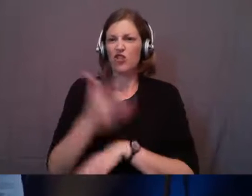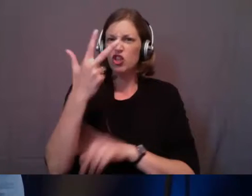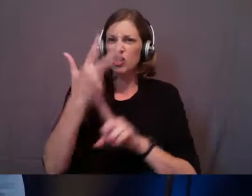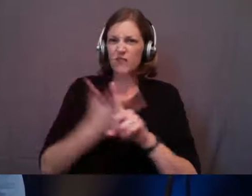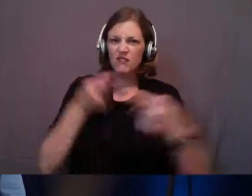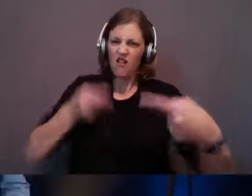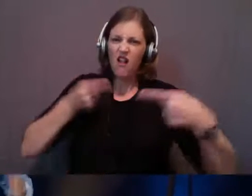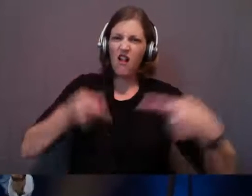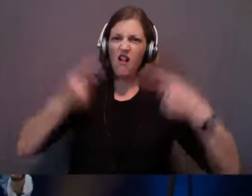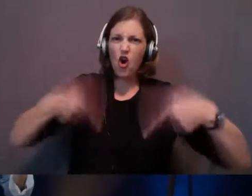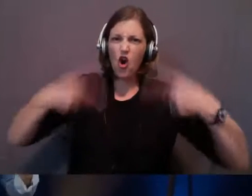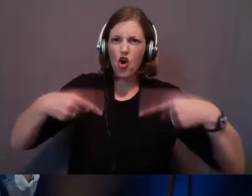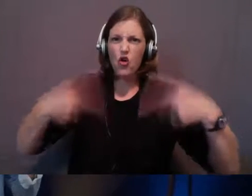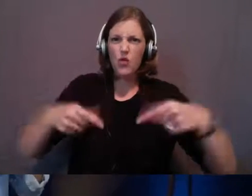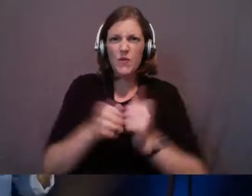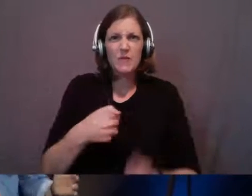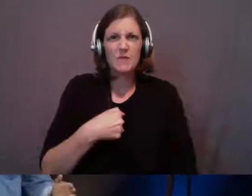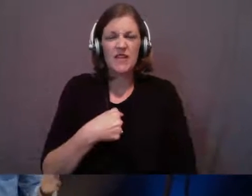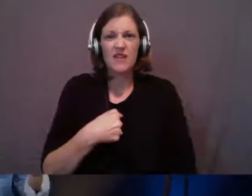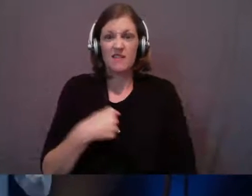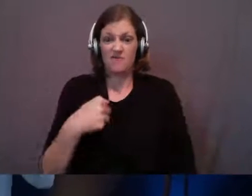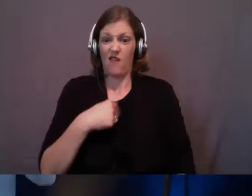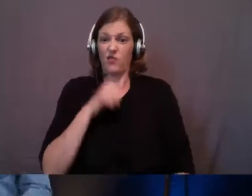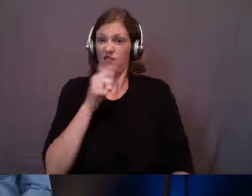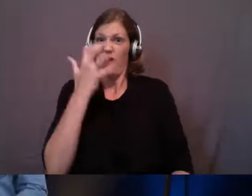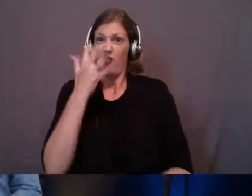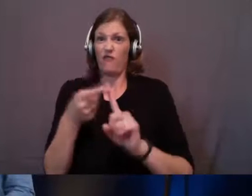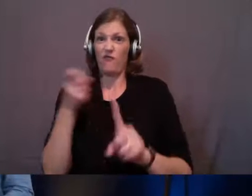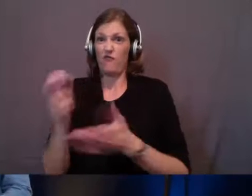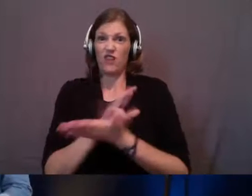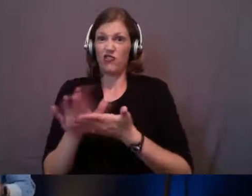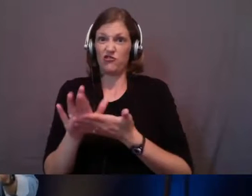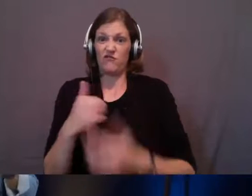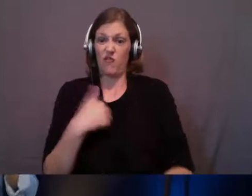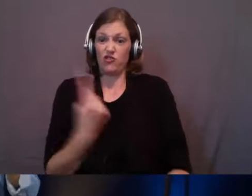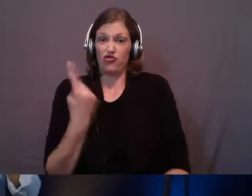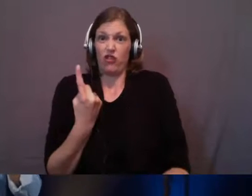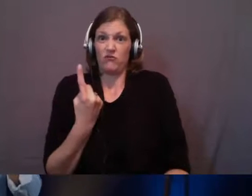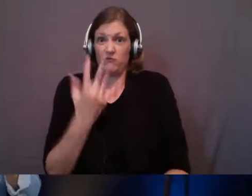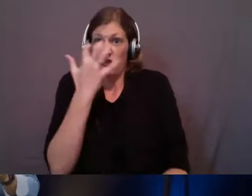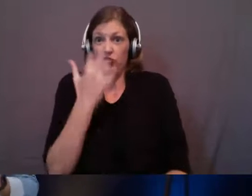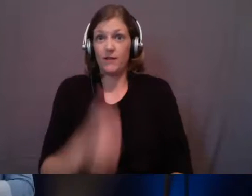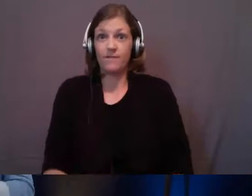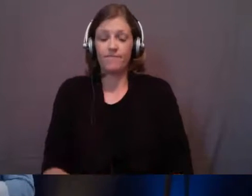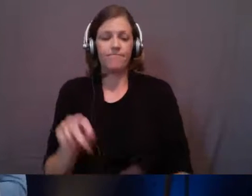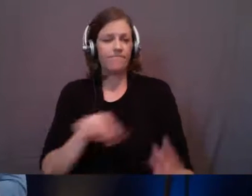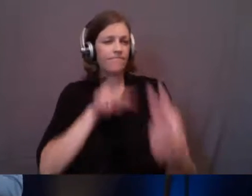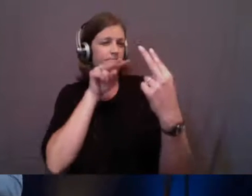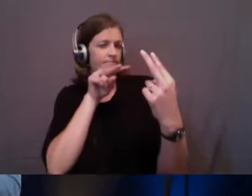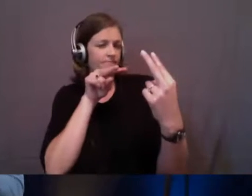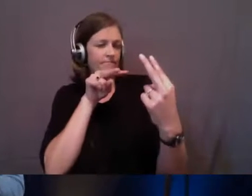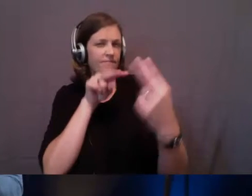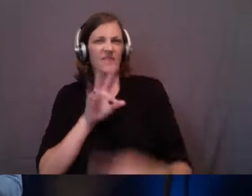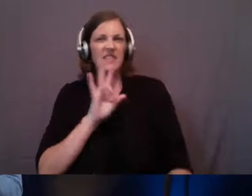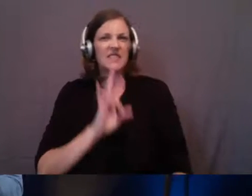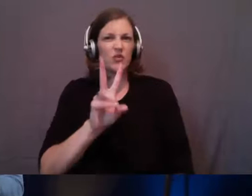who wasn't angry out of righteousness, I was just angry. He looked at me, the